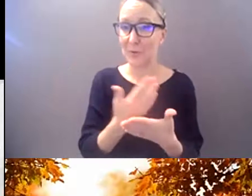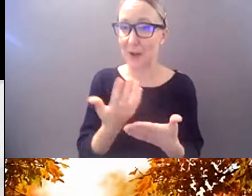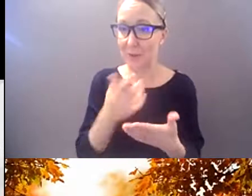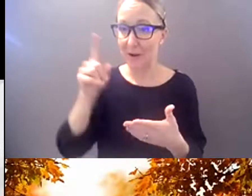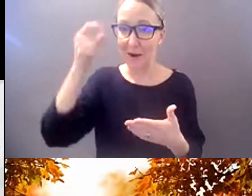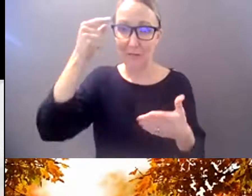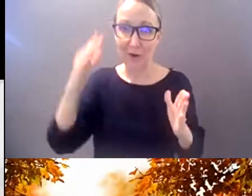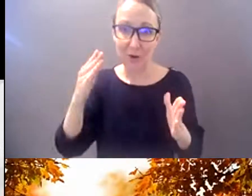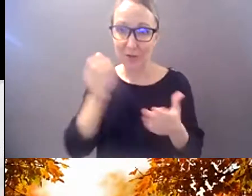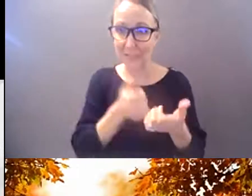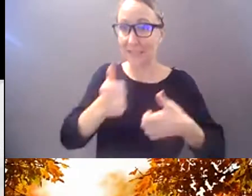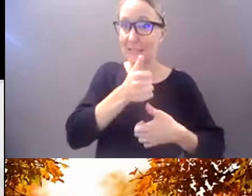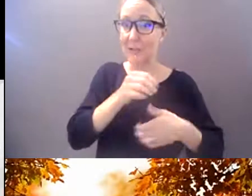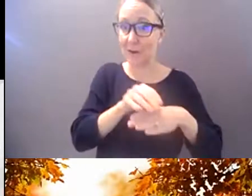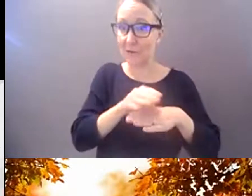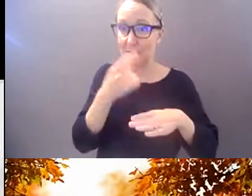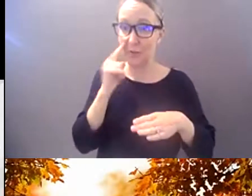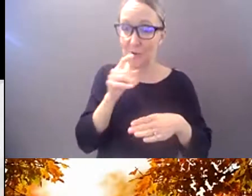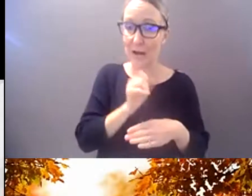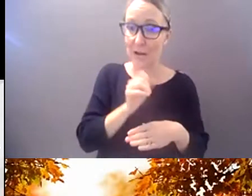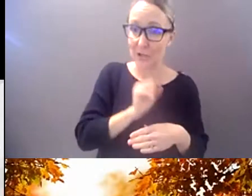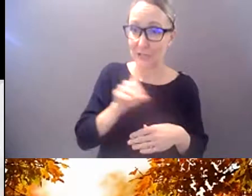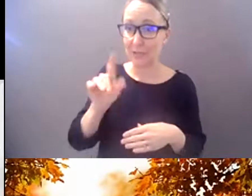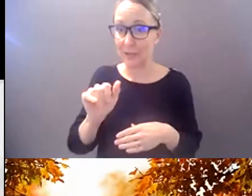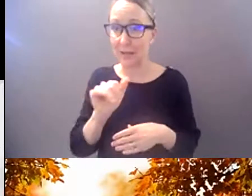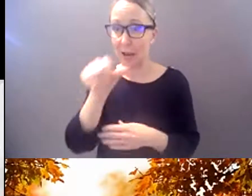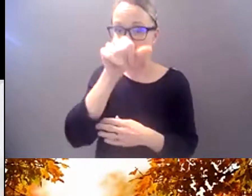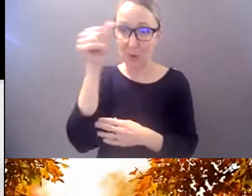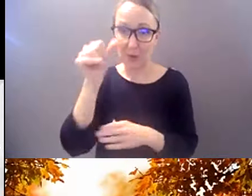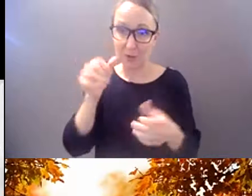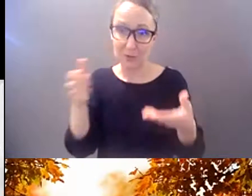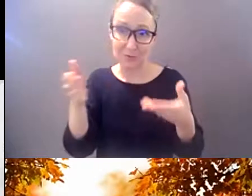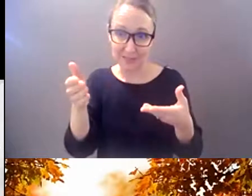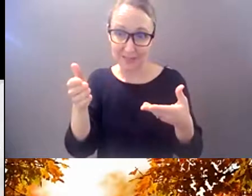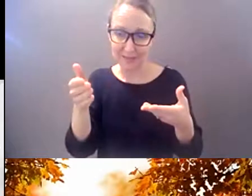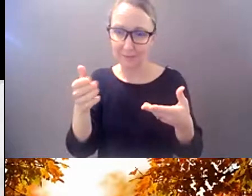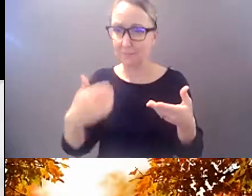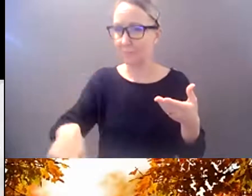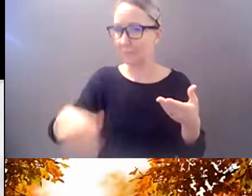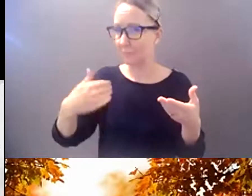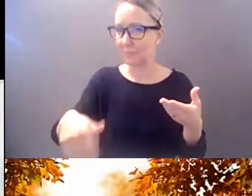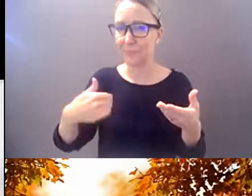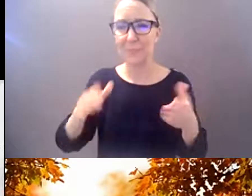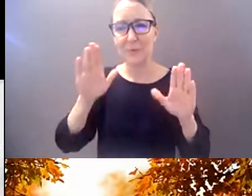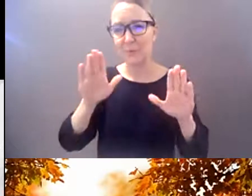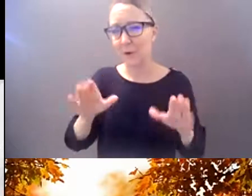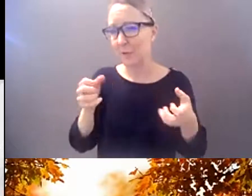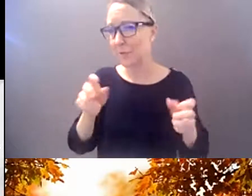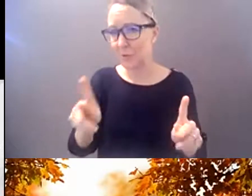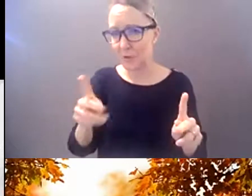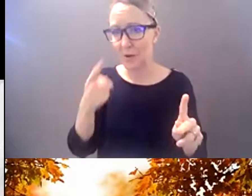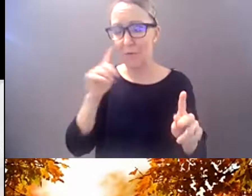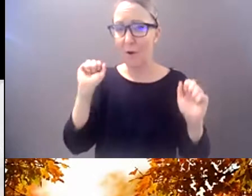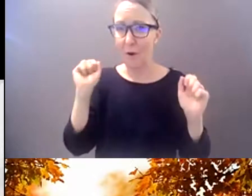governor's senior advisor on aging, disability, and Alzheimer's services. This is a tremendous opportunity for all